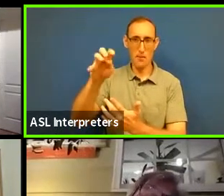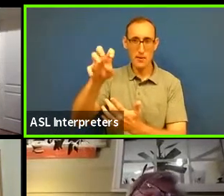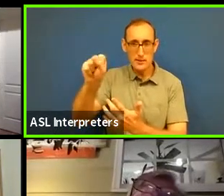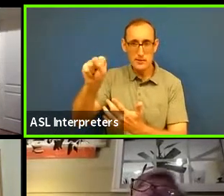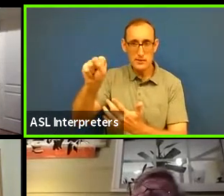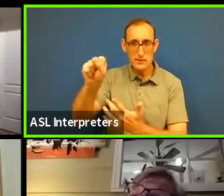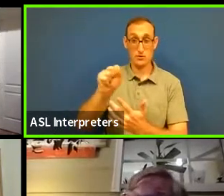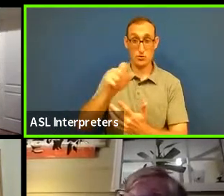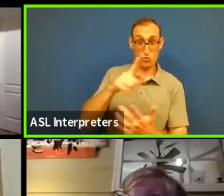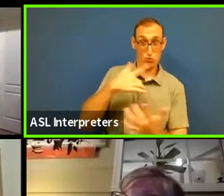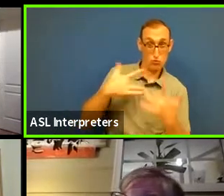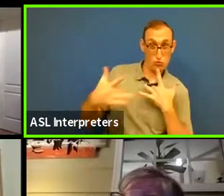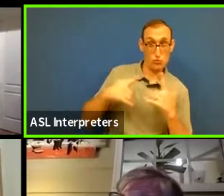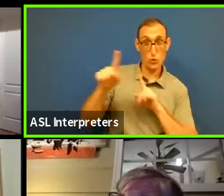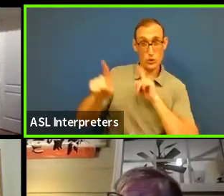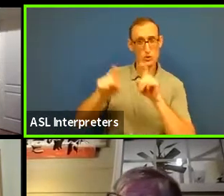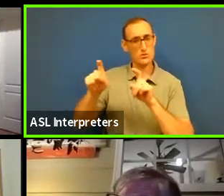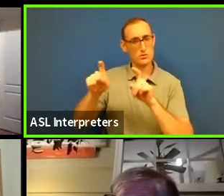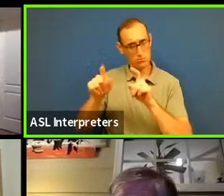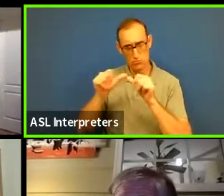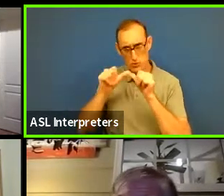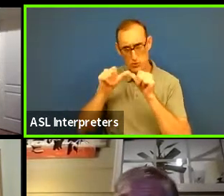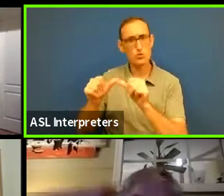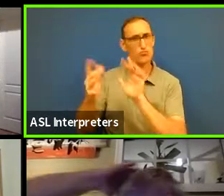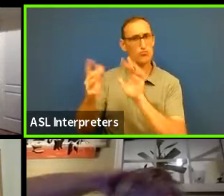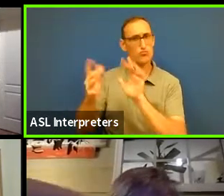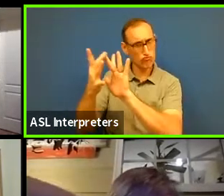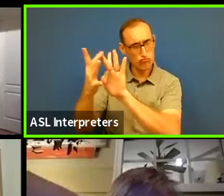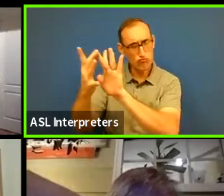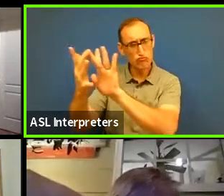and concerns with her directly.